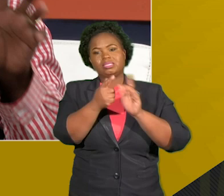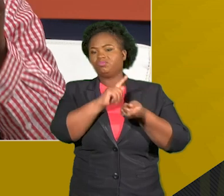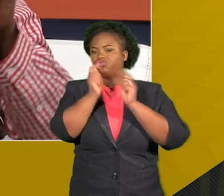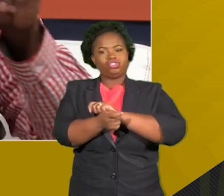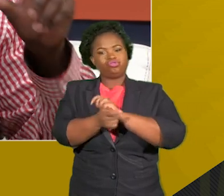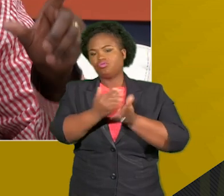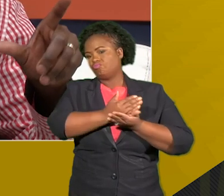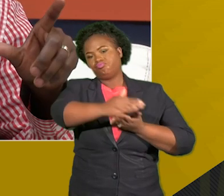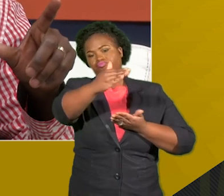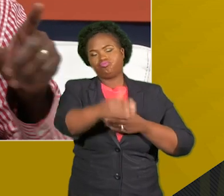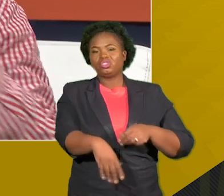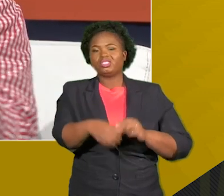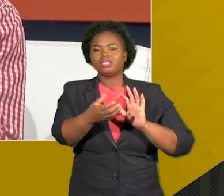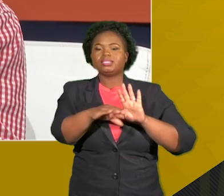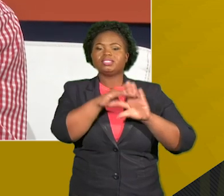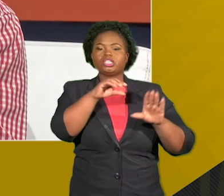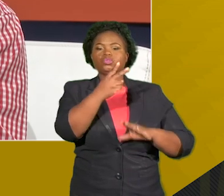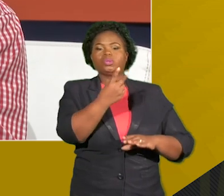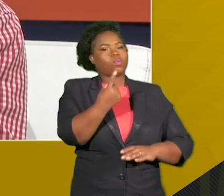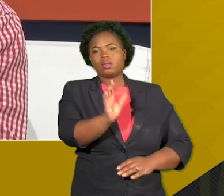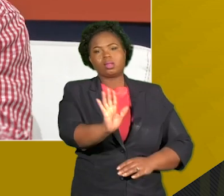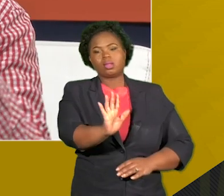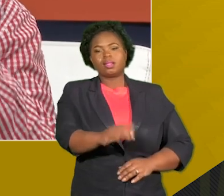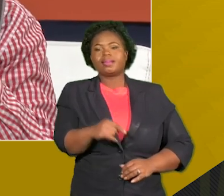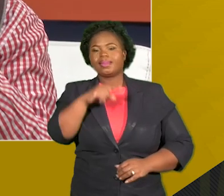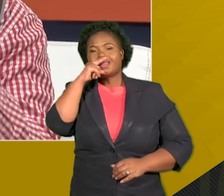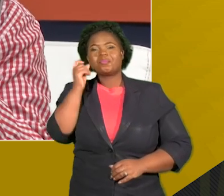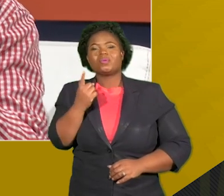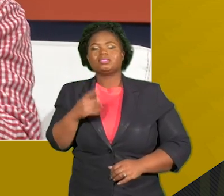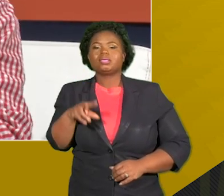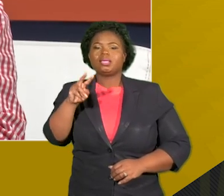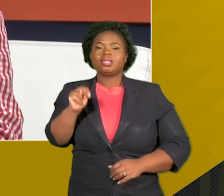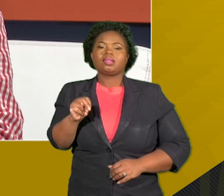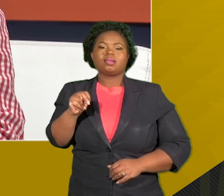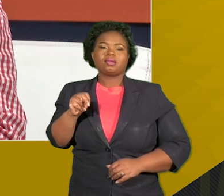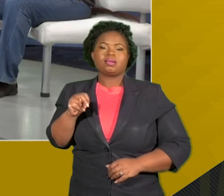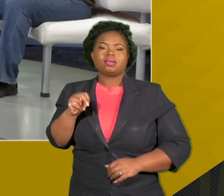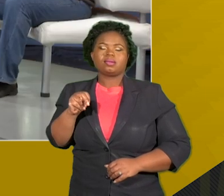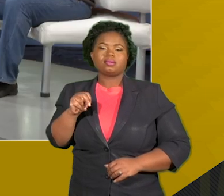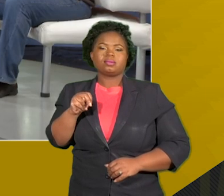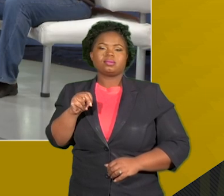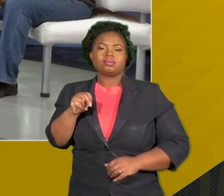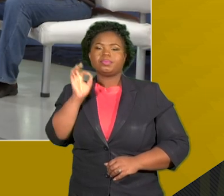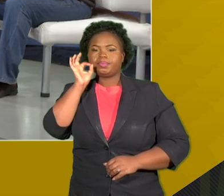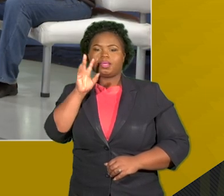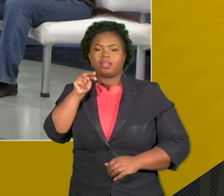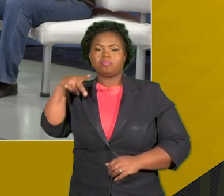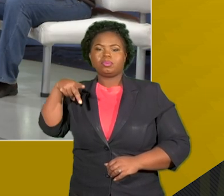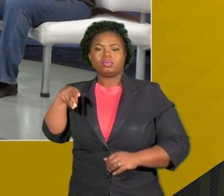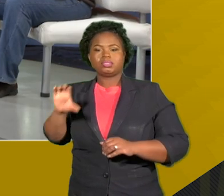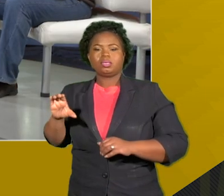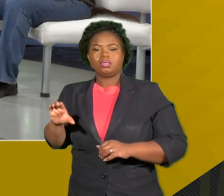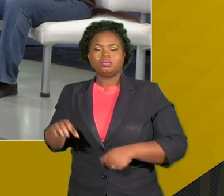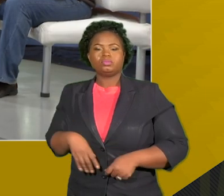kwathiwa no ansese section 21 ina, but sengala labantu enibabiza ukuthi ama non profit companies. Yabona. Yeah, so yona ukhumbule